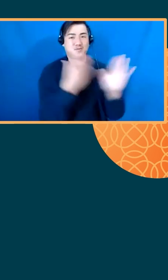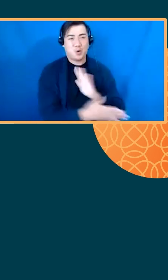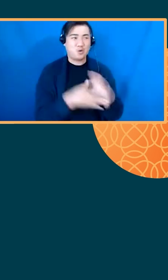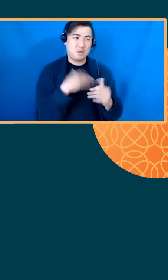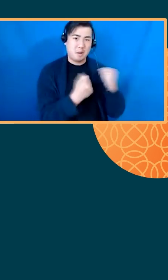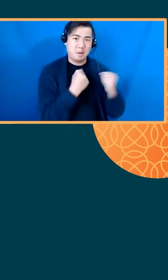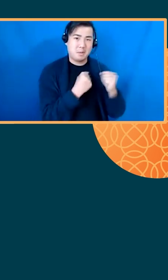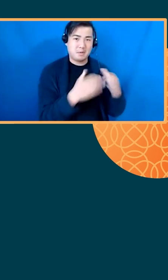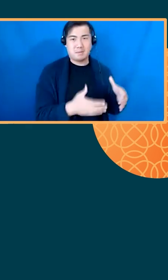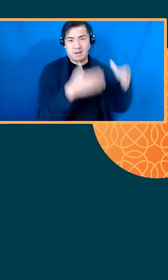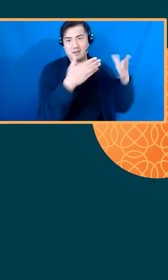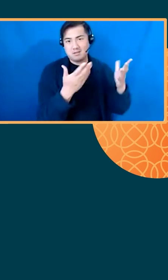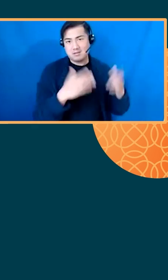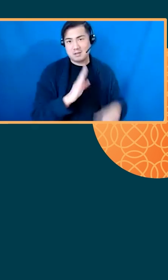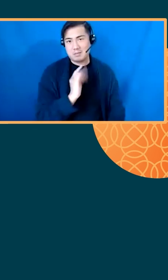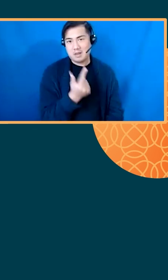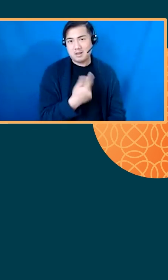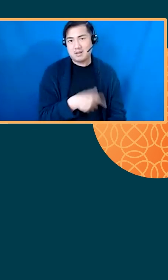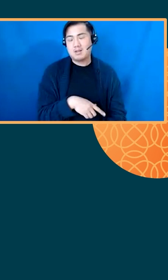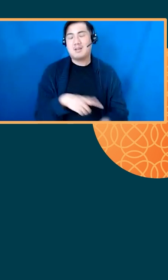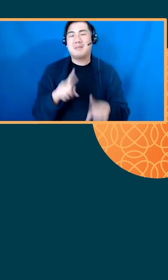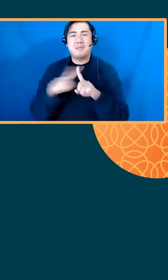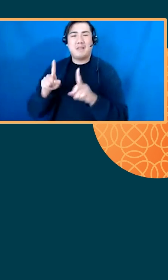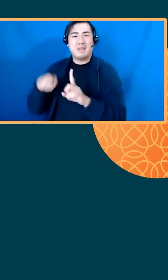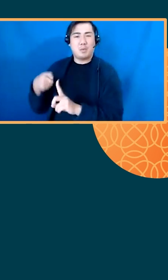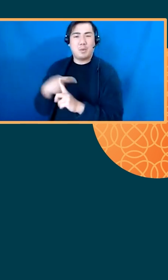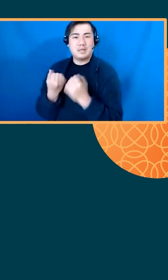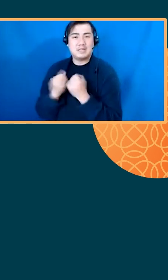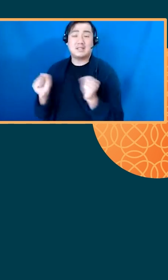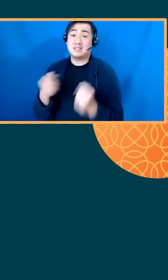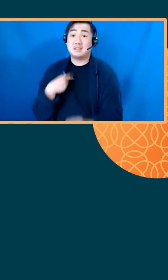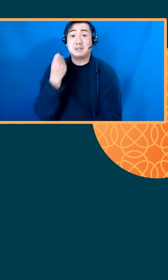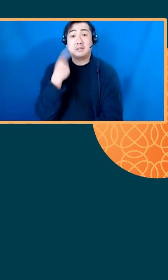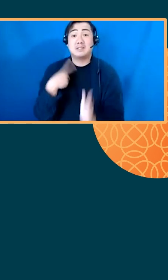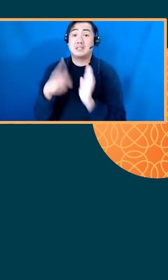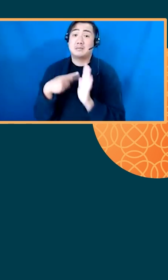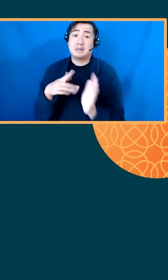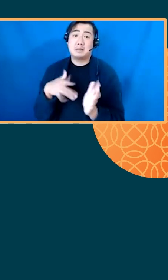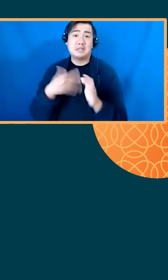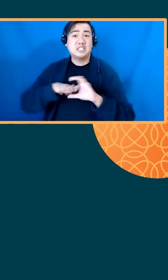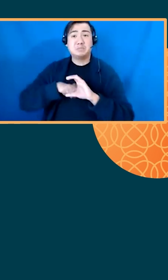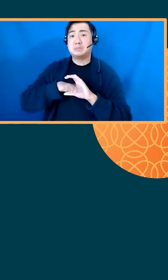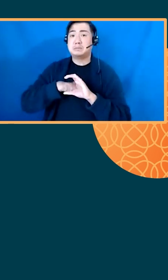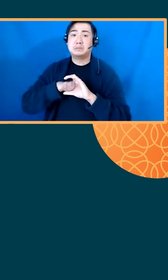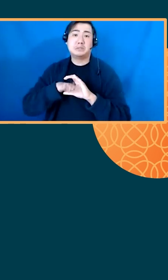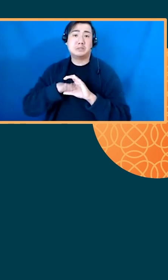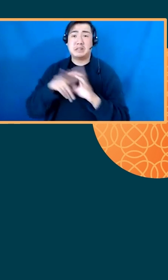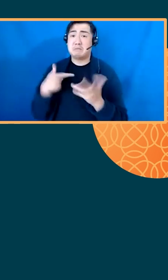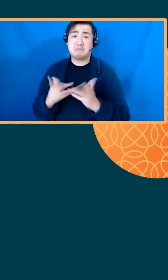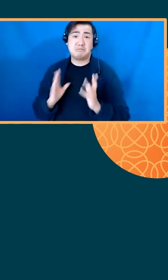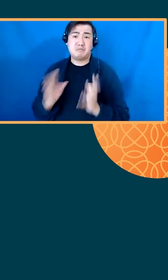always been that sense of safety. I've been known to flap my gums too much, and I'm okay with